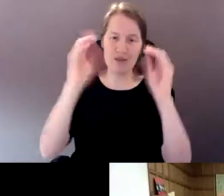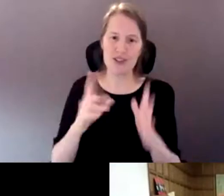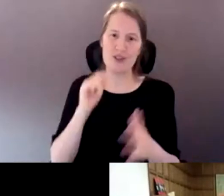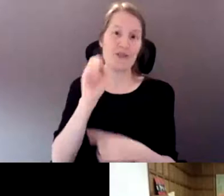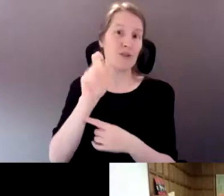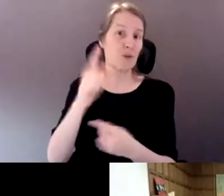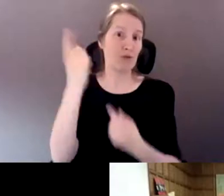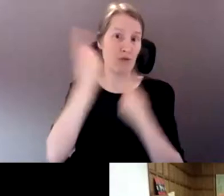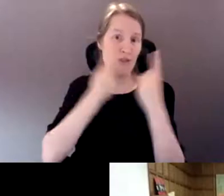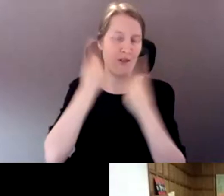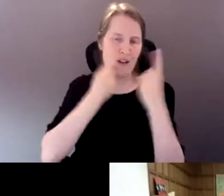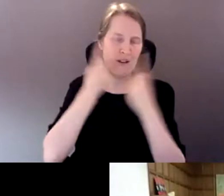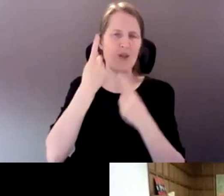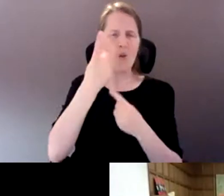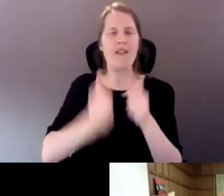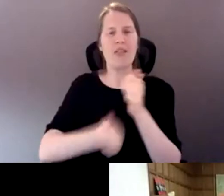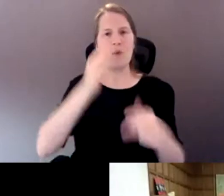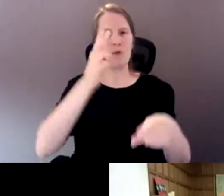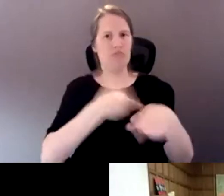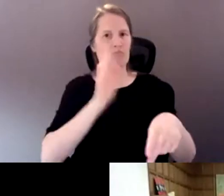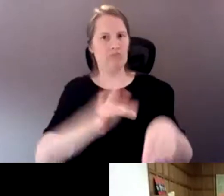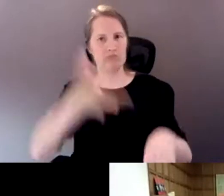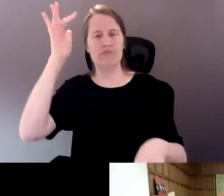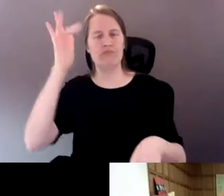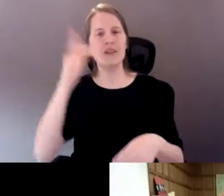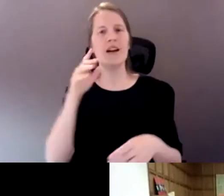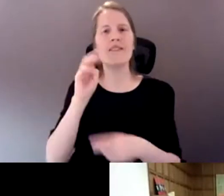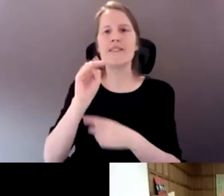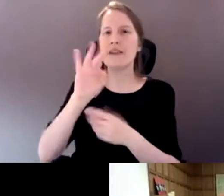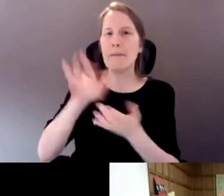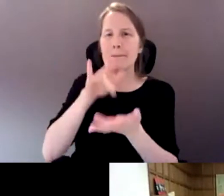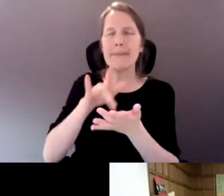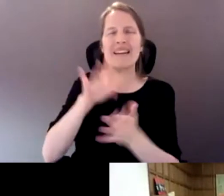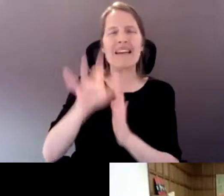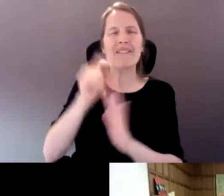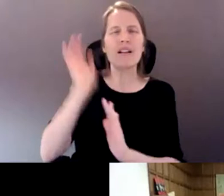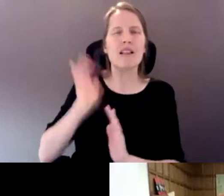world's most prominent scholars of medieval Europe, in particular about how Muslims, Jews,